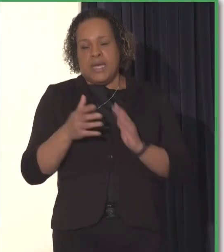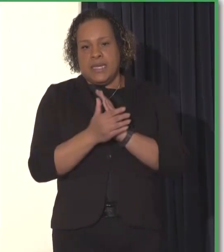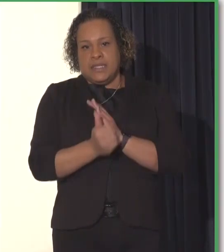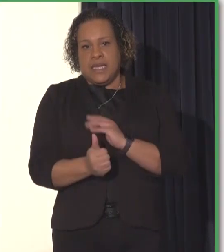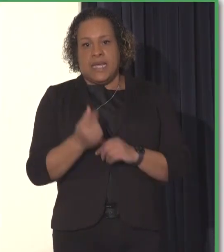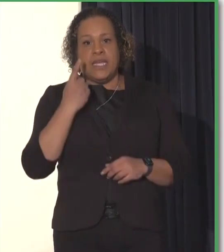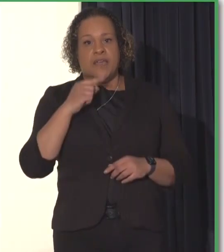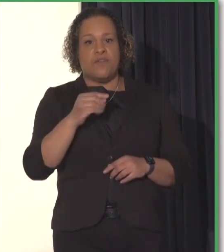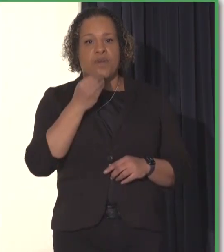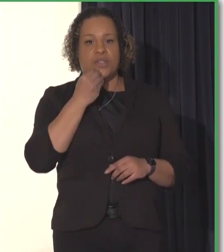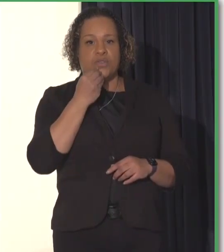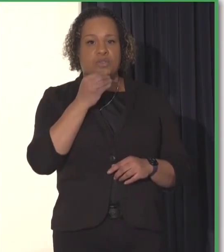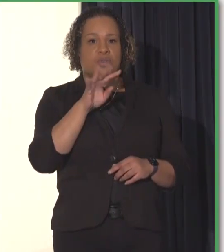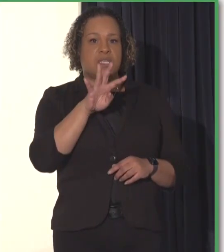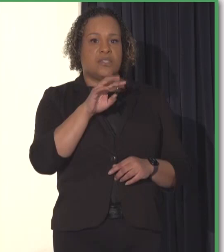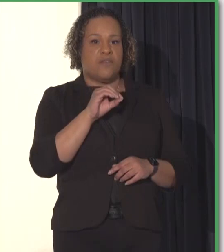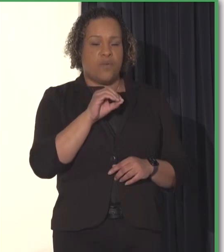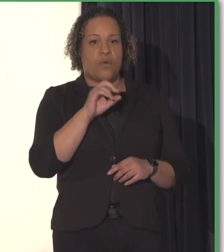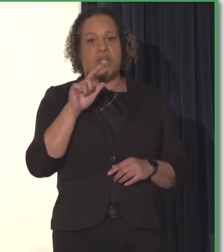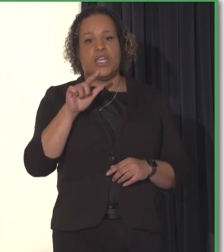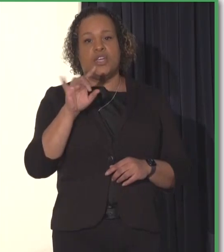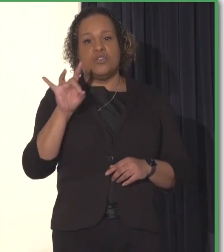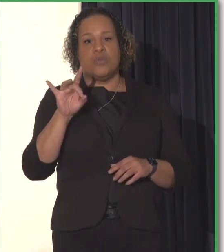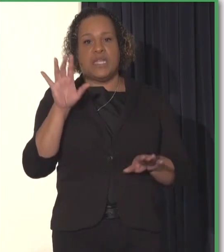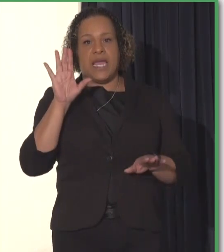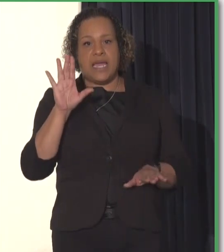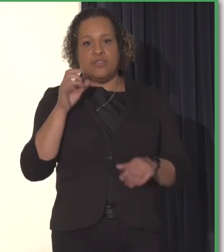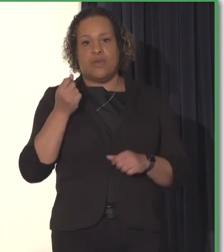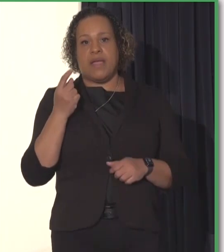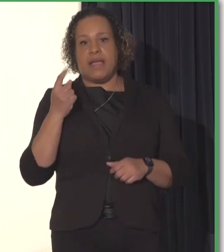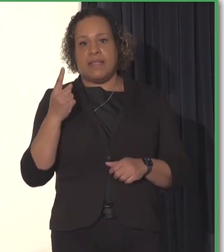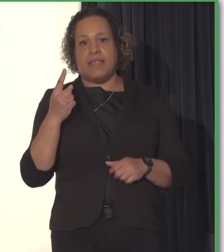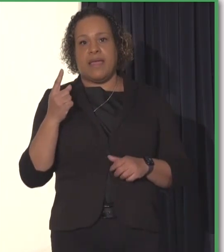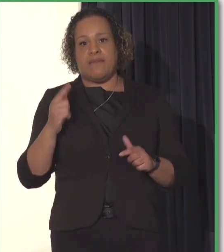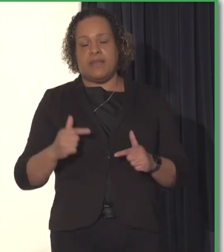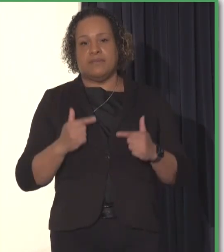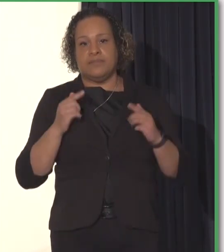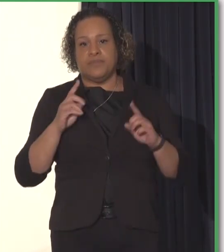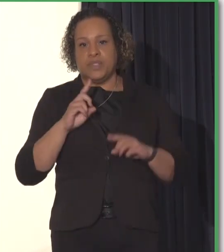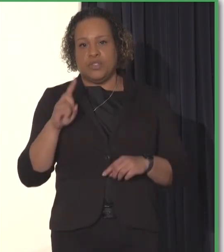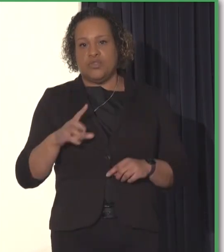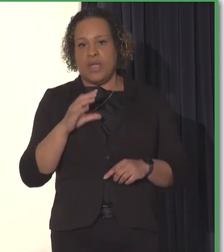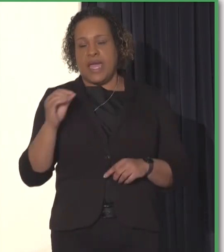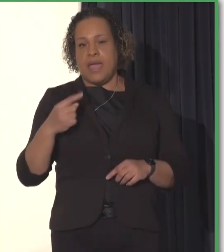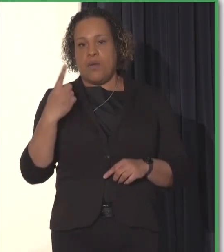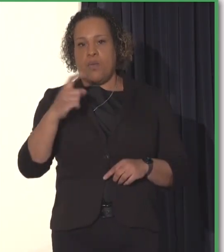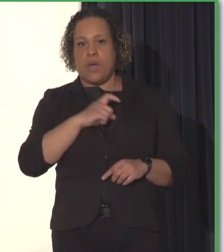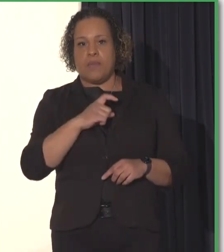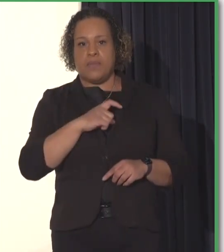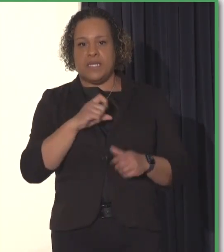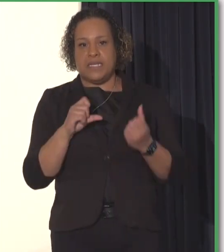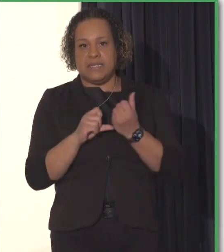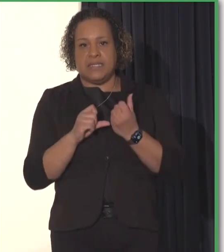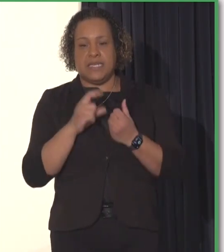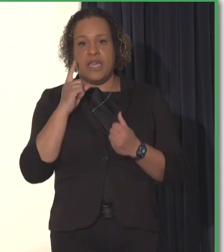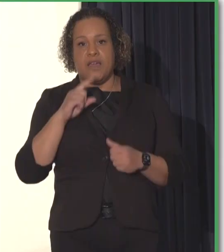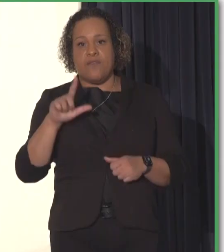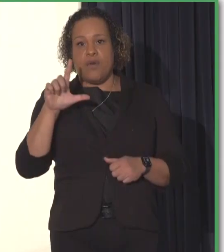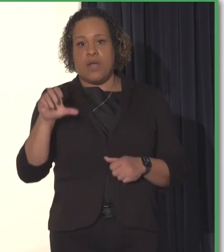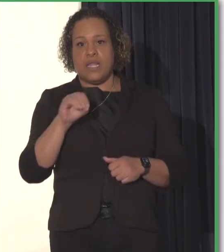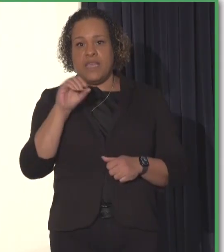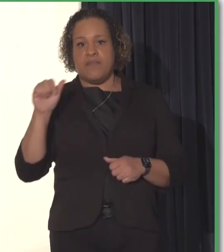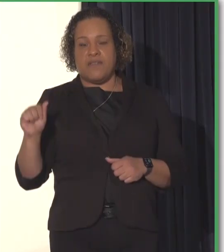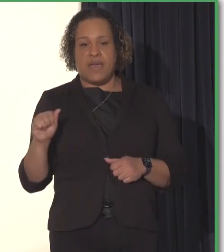that was broken out by 28 sworn, 11 civilians, 1 police assistant. And then for our leave of absences, for